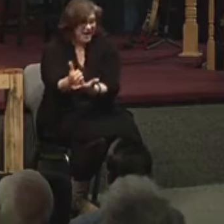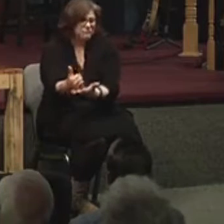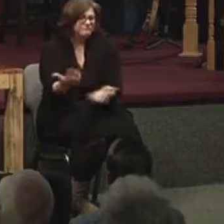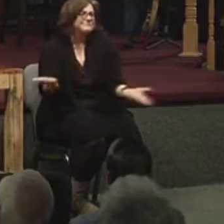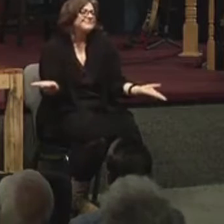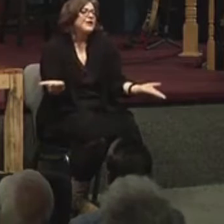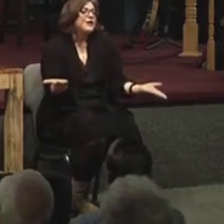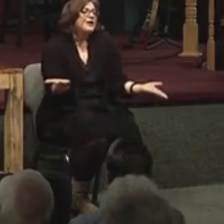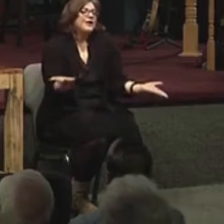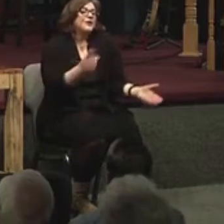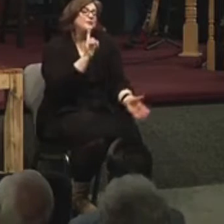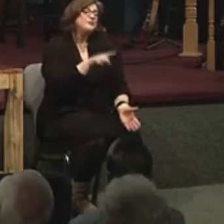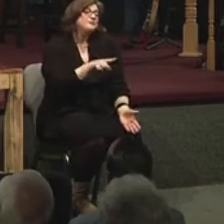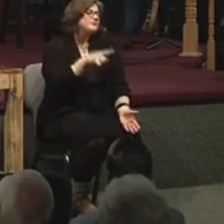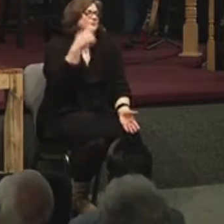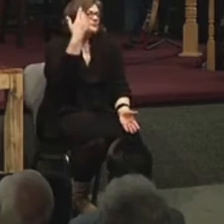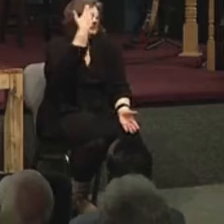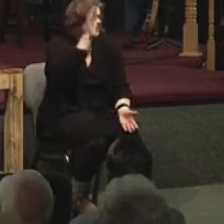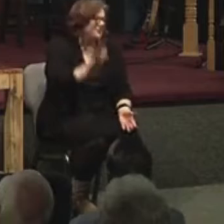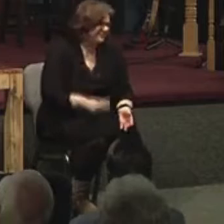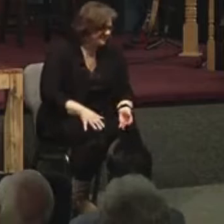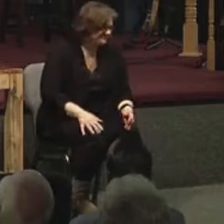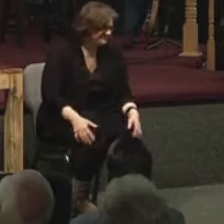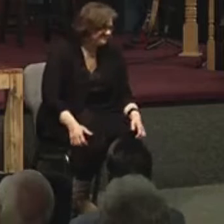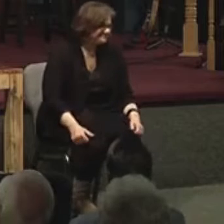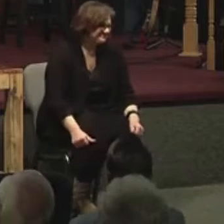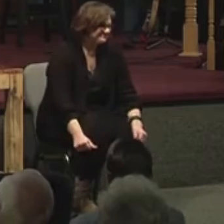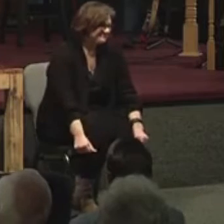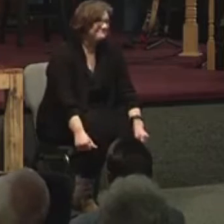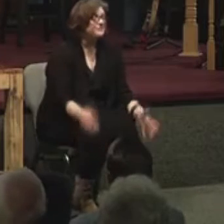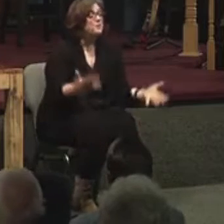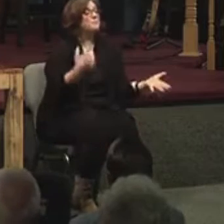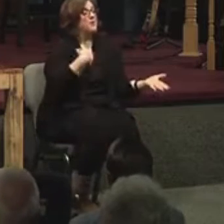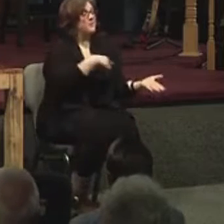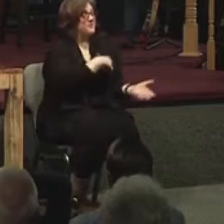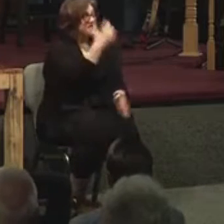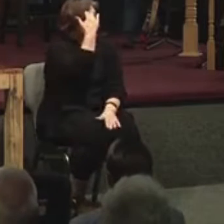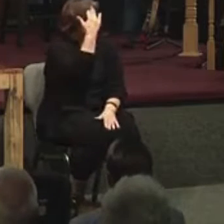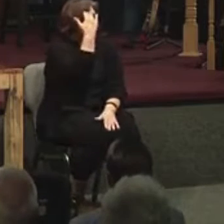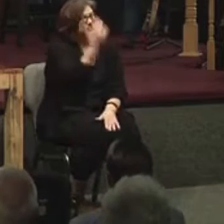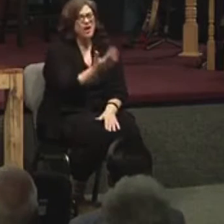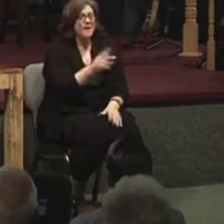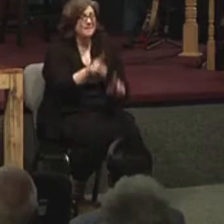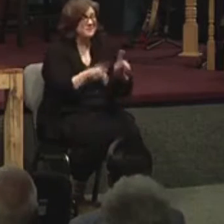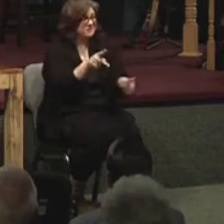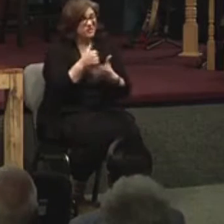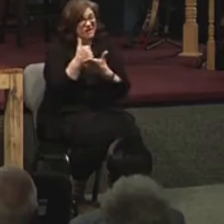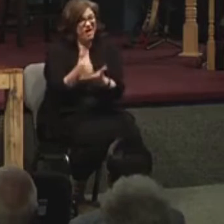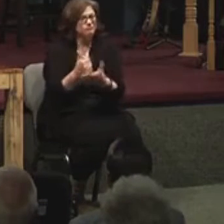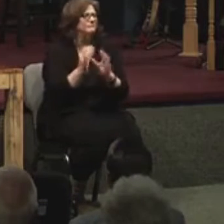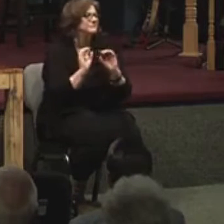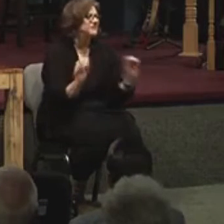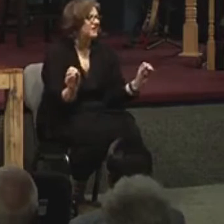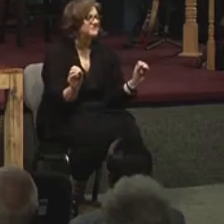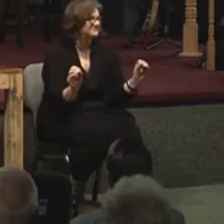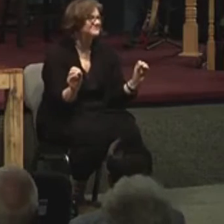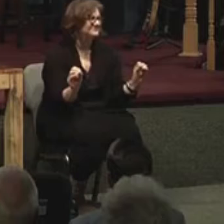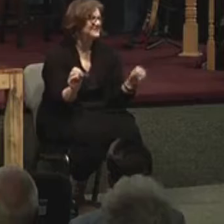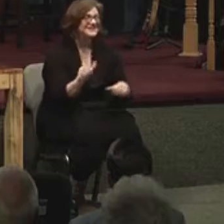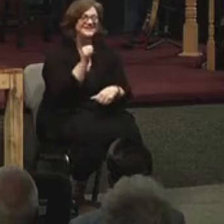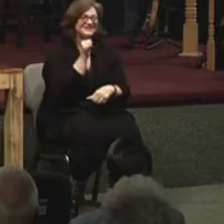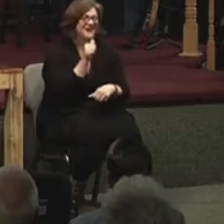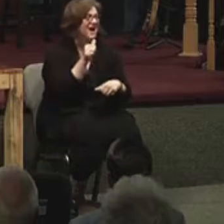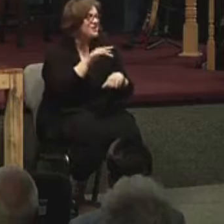why Mary and Joseph didn't have a place to stay. But all we do know is that no one made room for Jesus. They didn't make room for